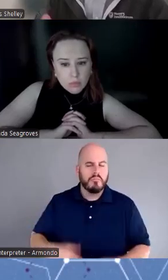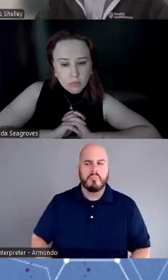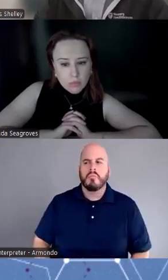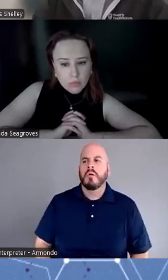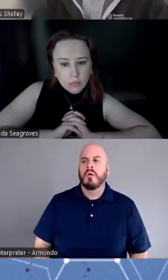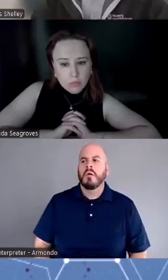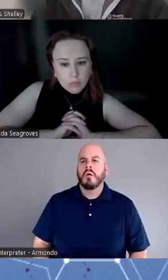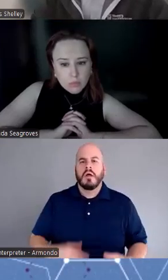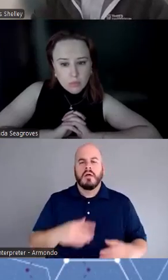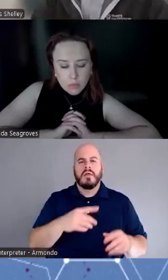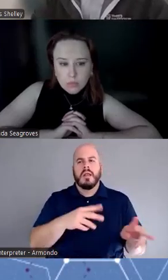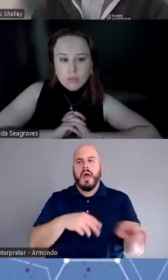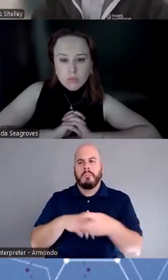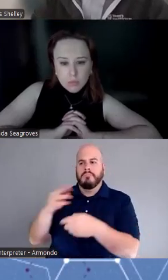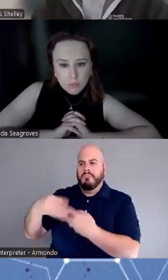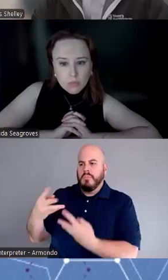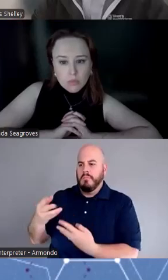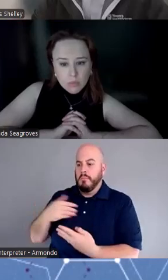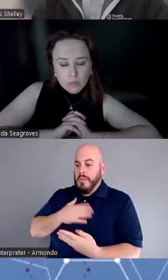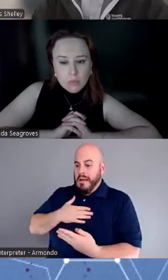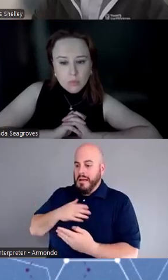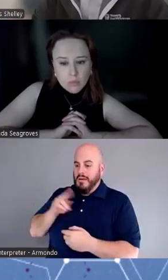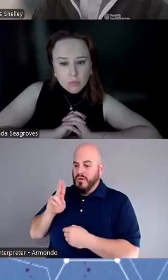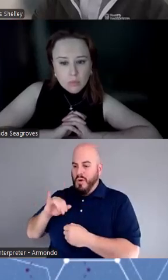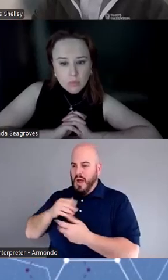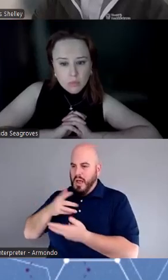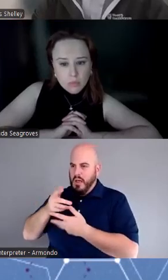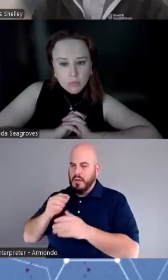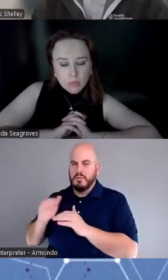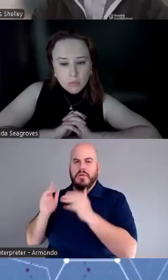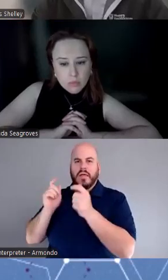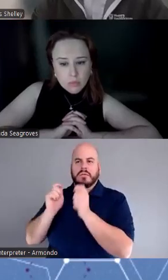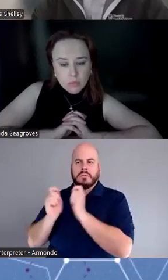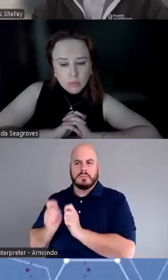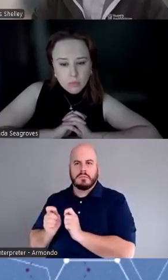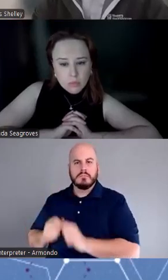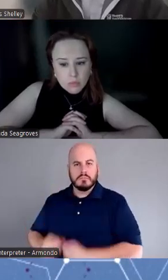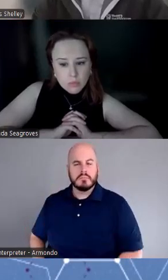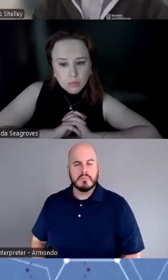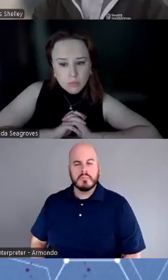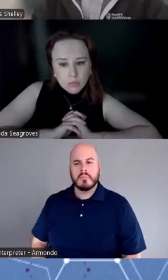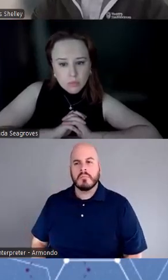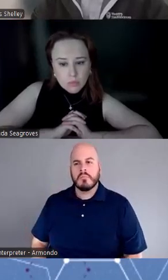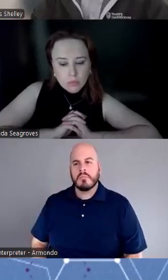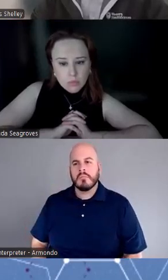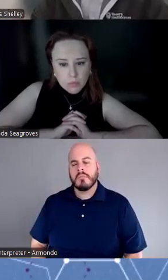own interface to do other advanced customizations. And you would probably also want to do that